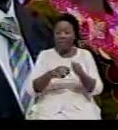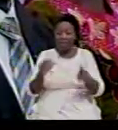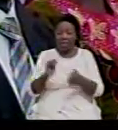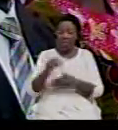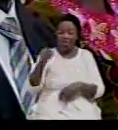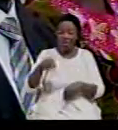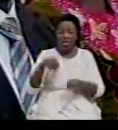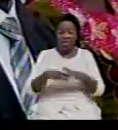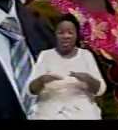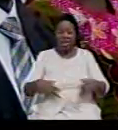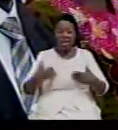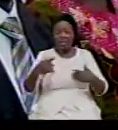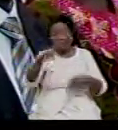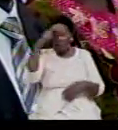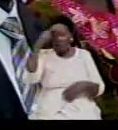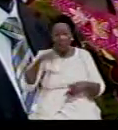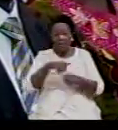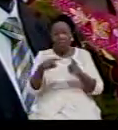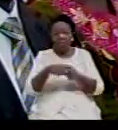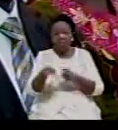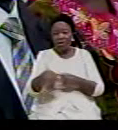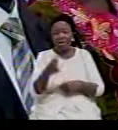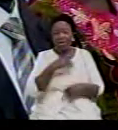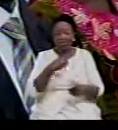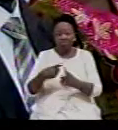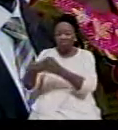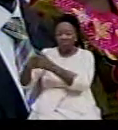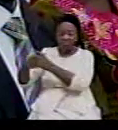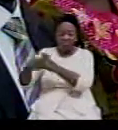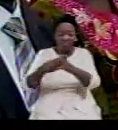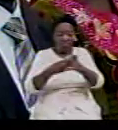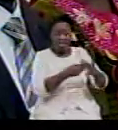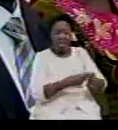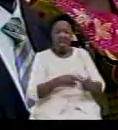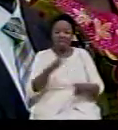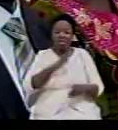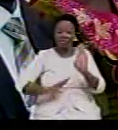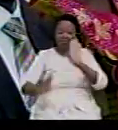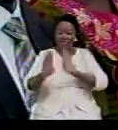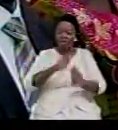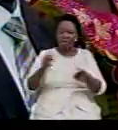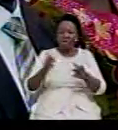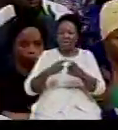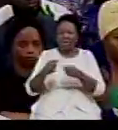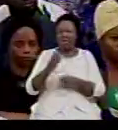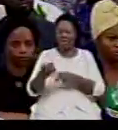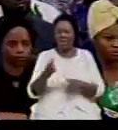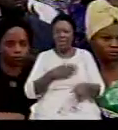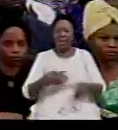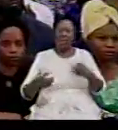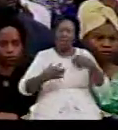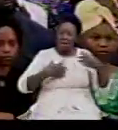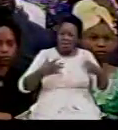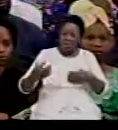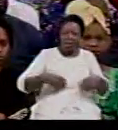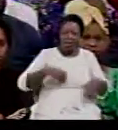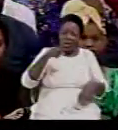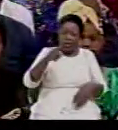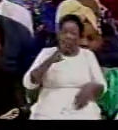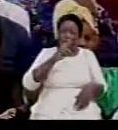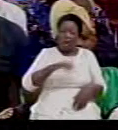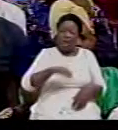life. Because when others have run away, and when others have said this is too much for them, you're